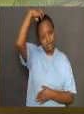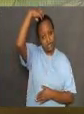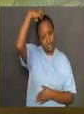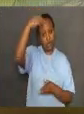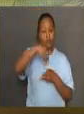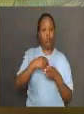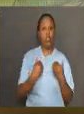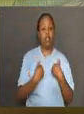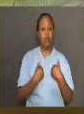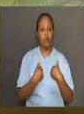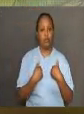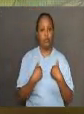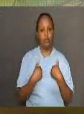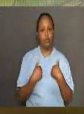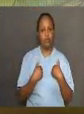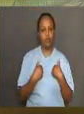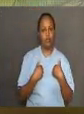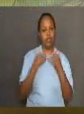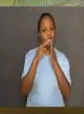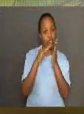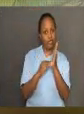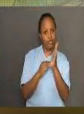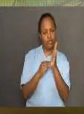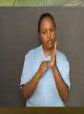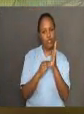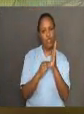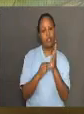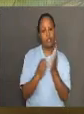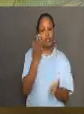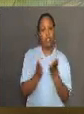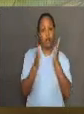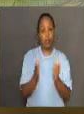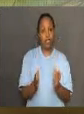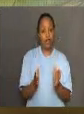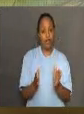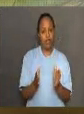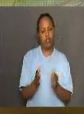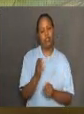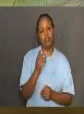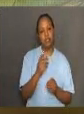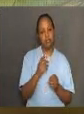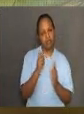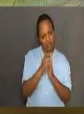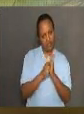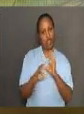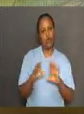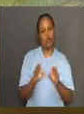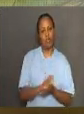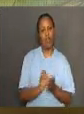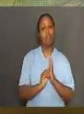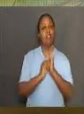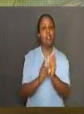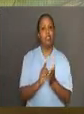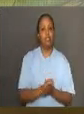the conditions of procedural justice. For example, it states